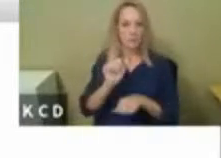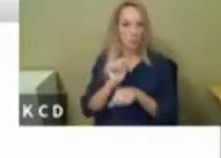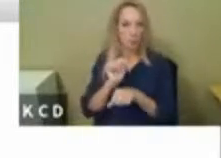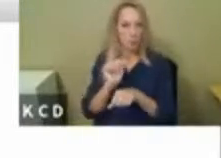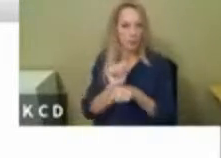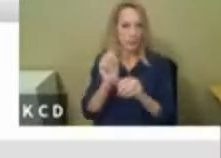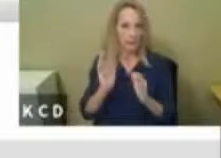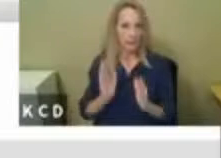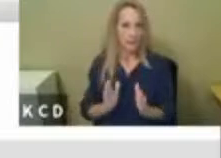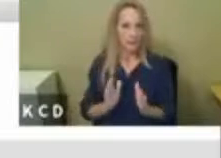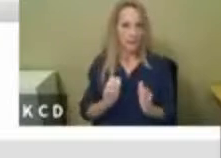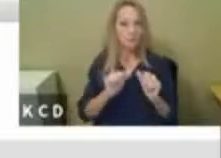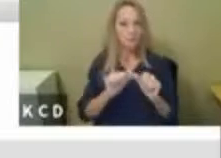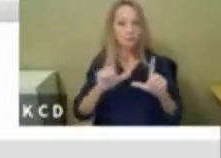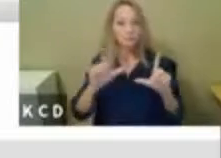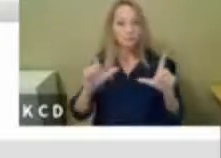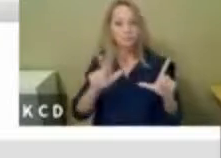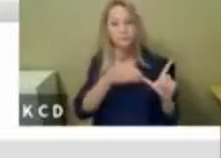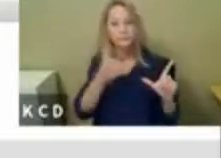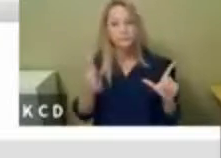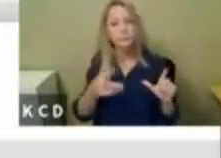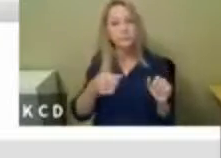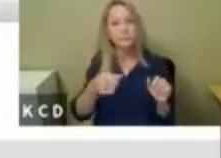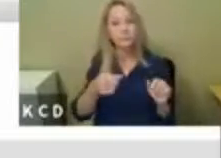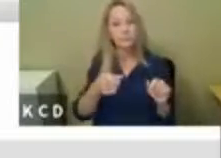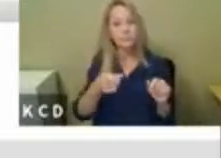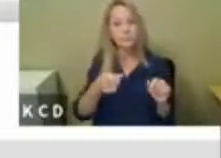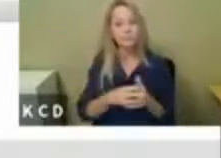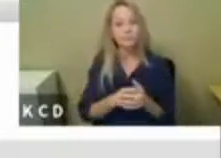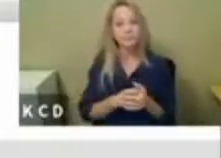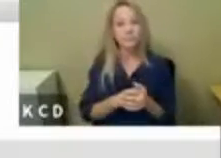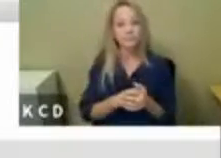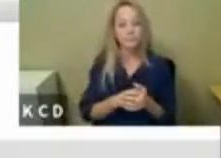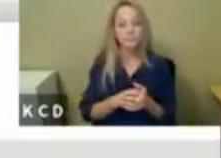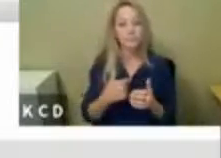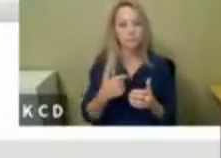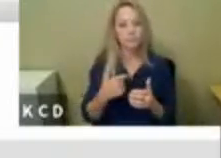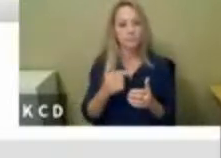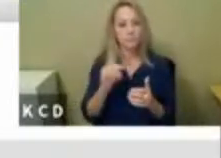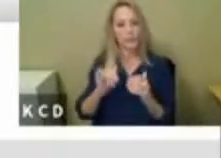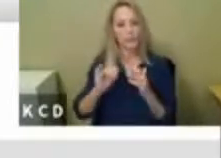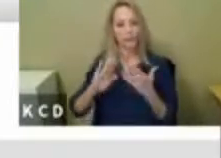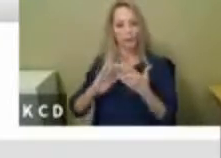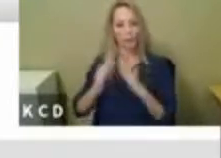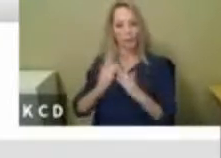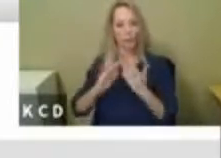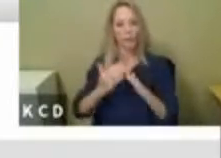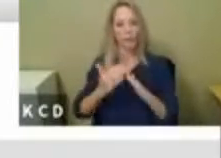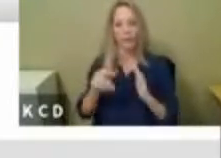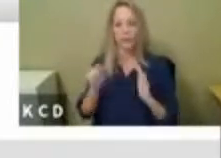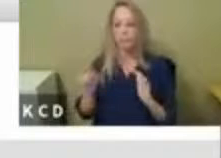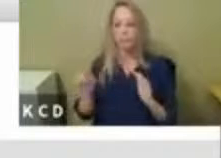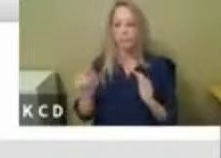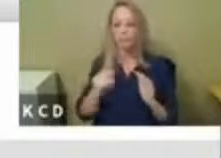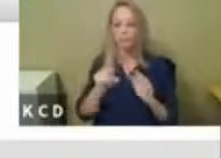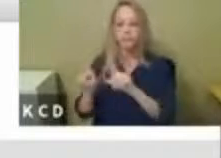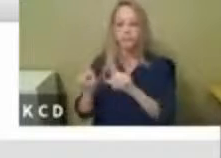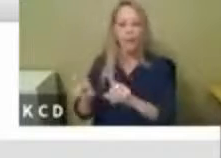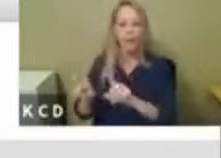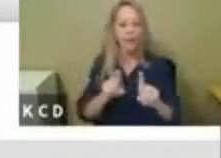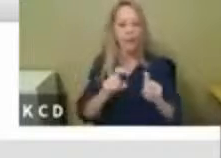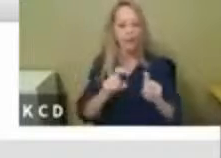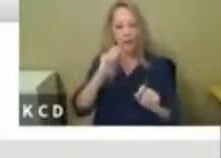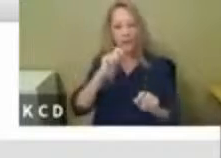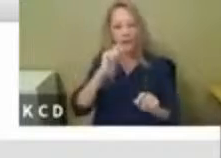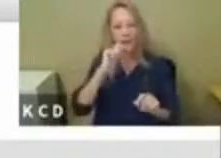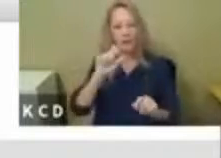go to the next slide. We have been doing this community saliva testing, and we